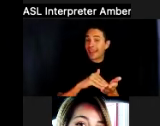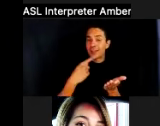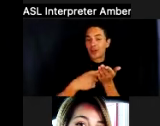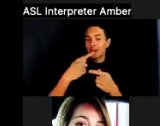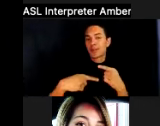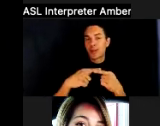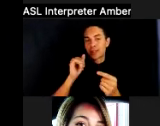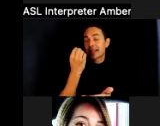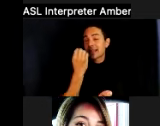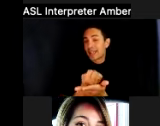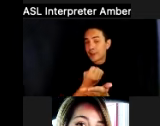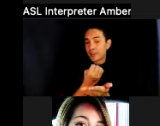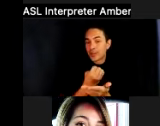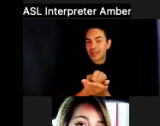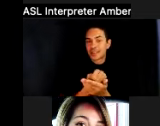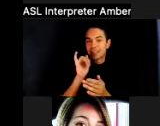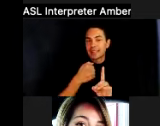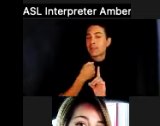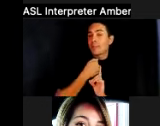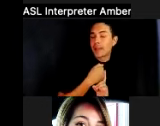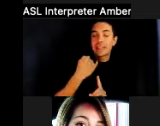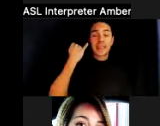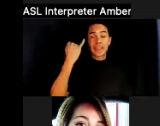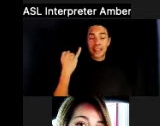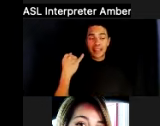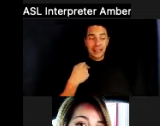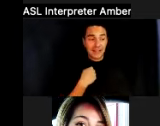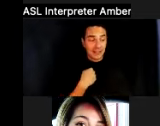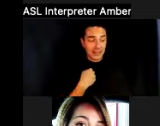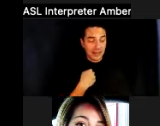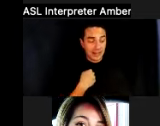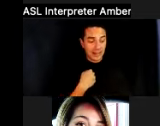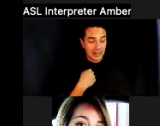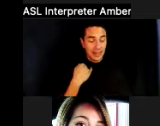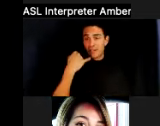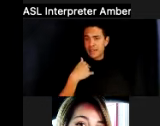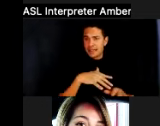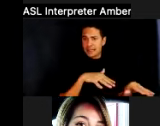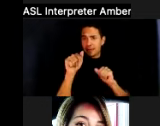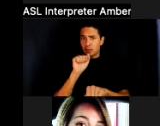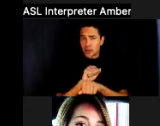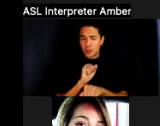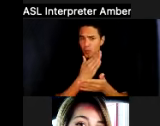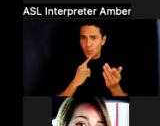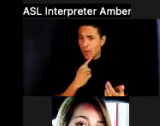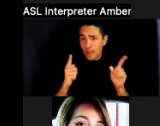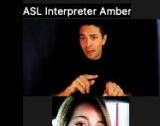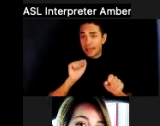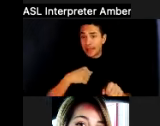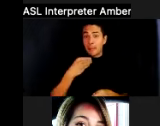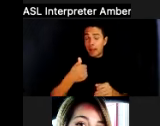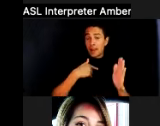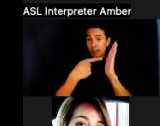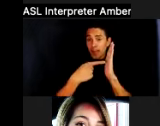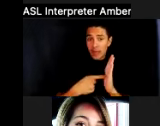sort of the economical, right, like that impact. Like if I leave this job, like what will happen? Like, will I be able to pay my bills?